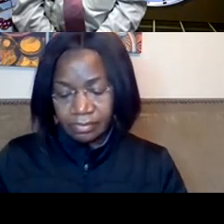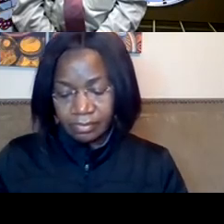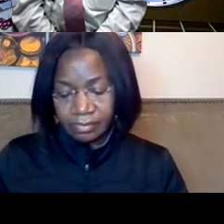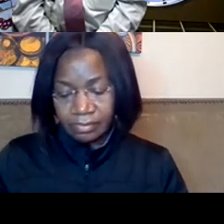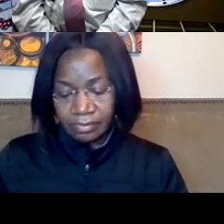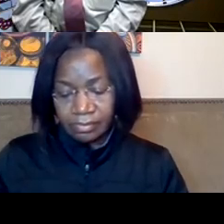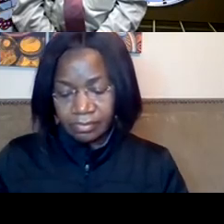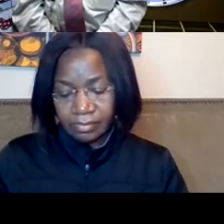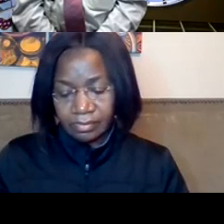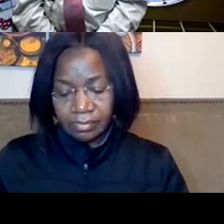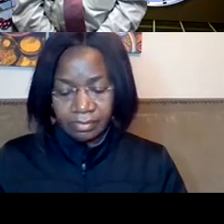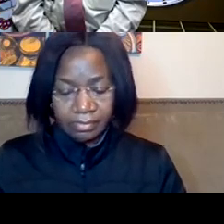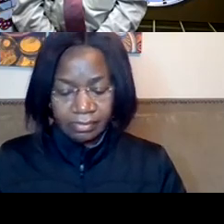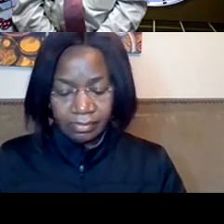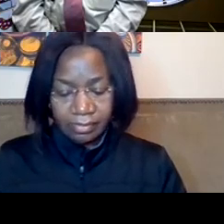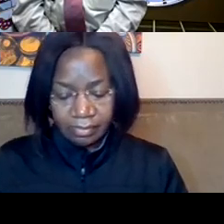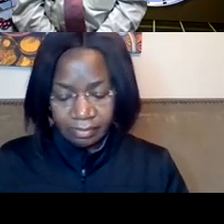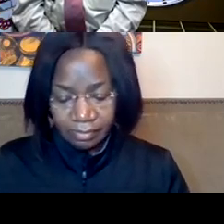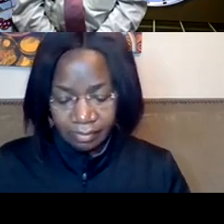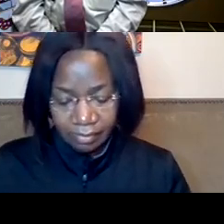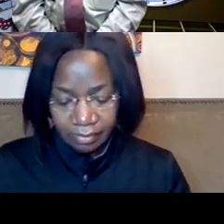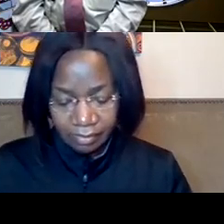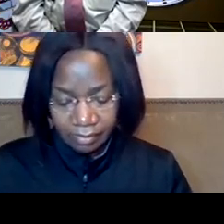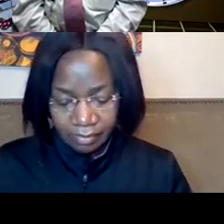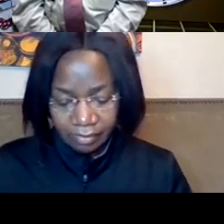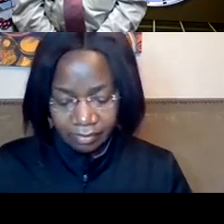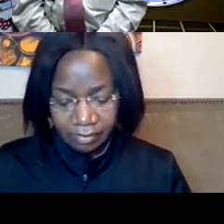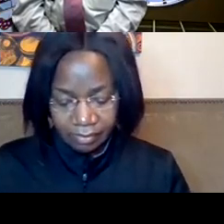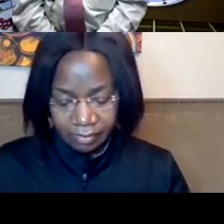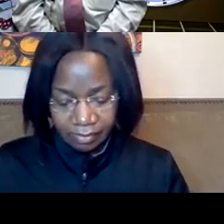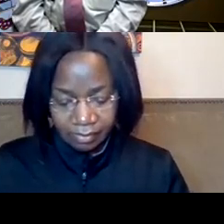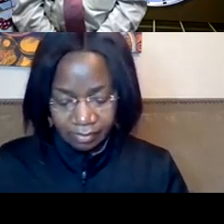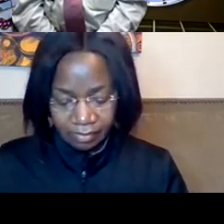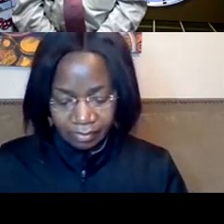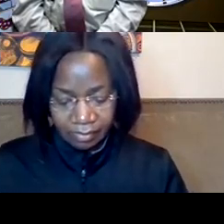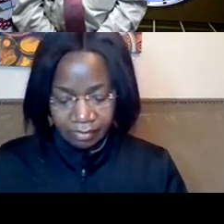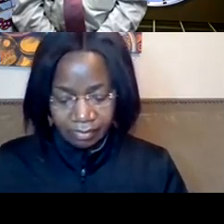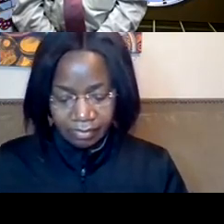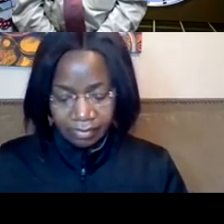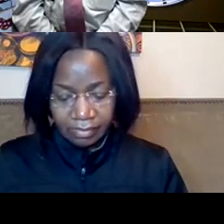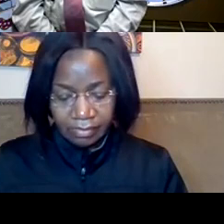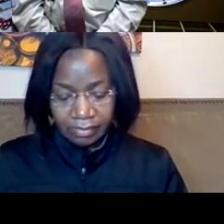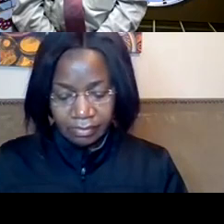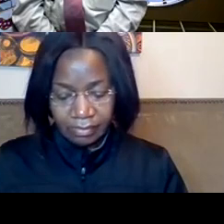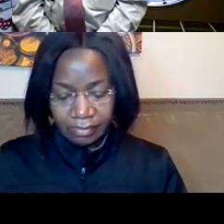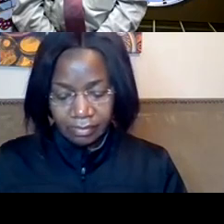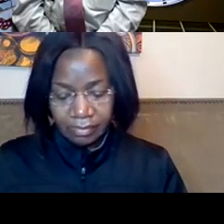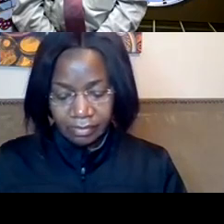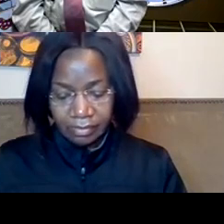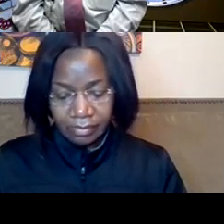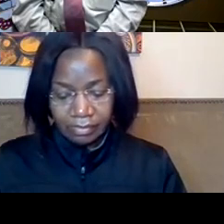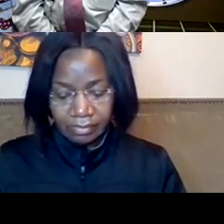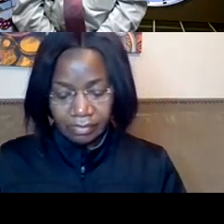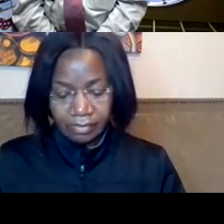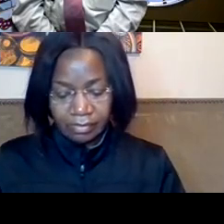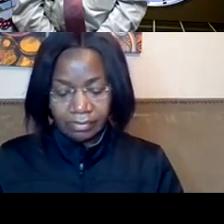hope will be through their primary care provider, but for those who don't have the vaccine access that way, we, Sacramento County, we will